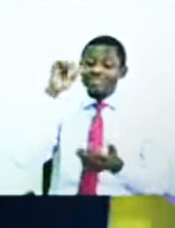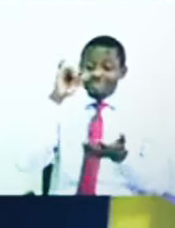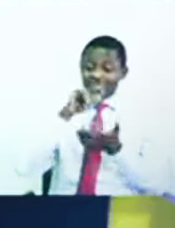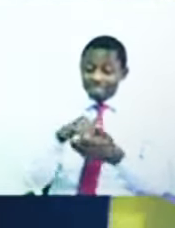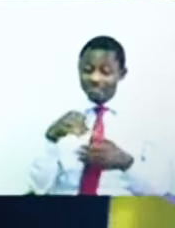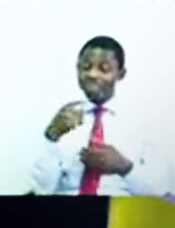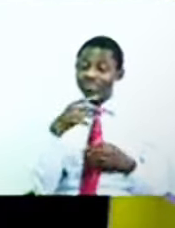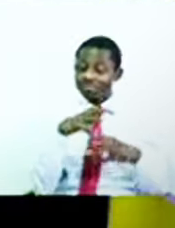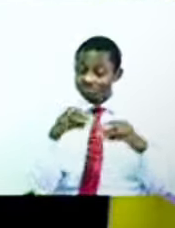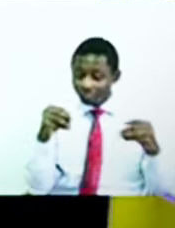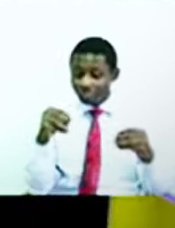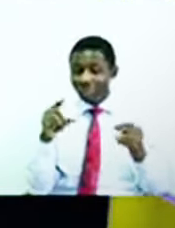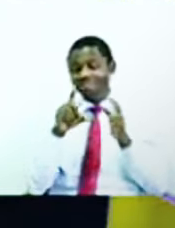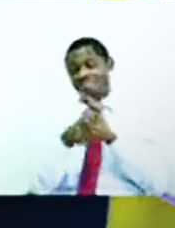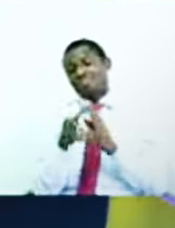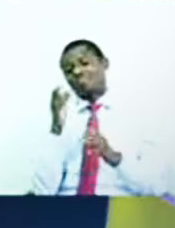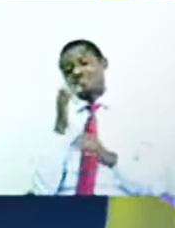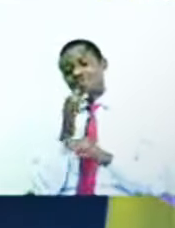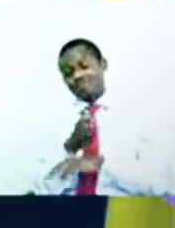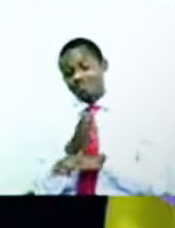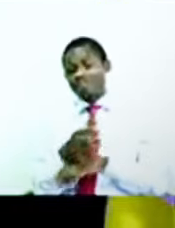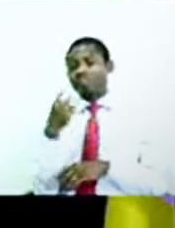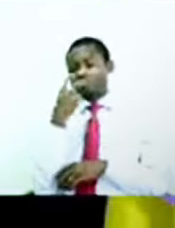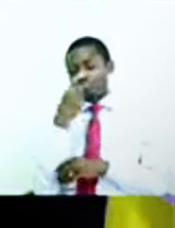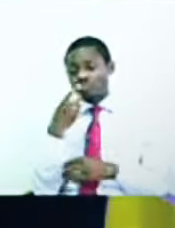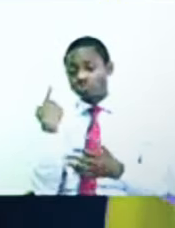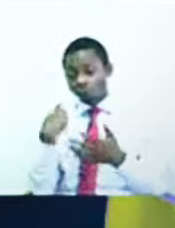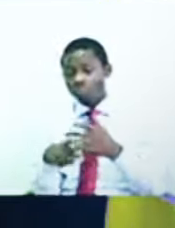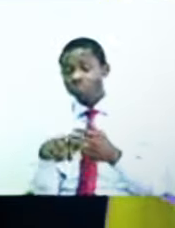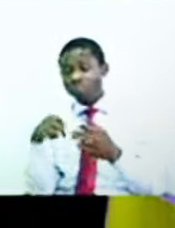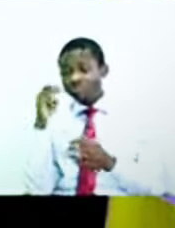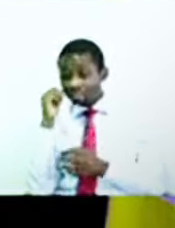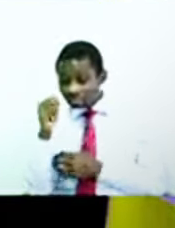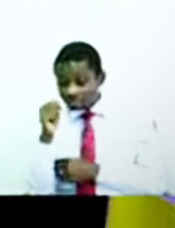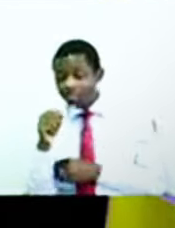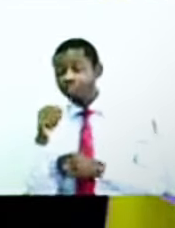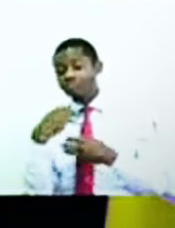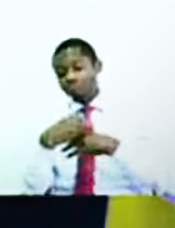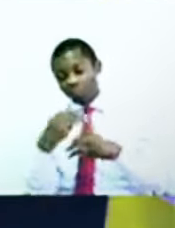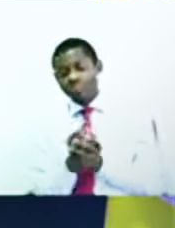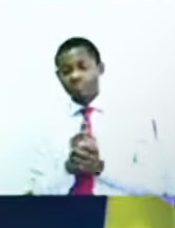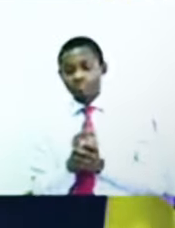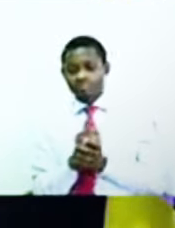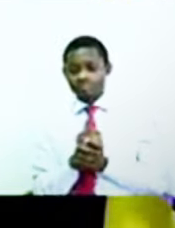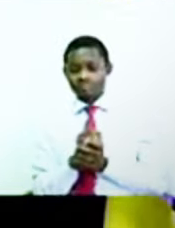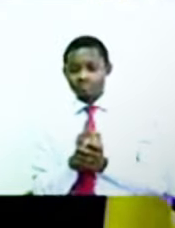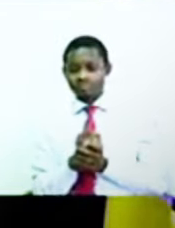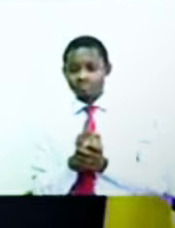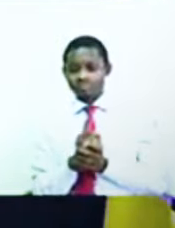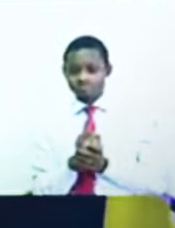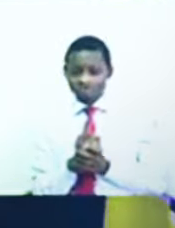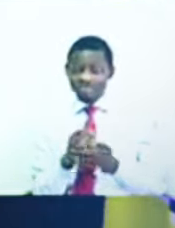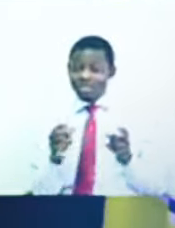or statement. Now, what you are going to say is going to affect the